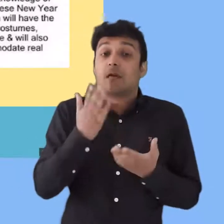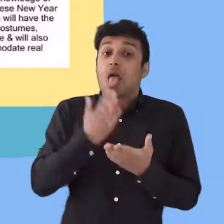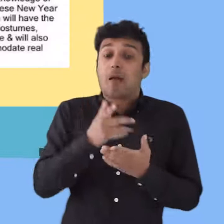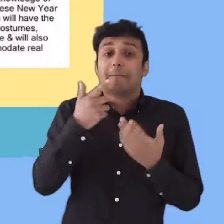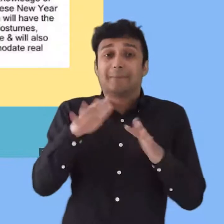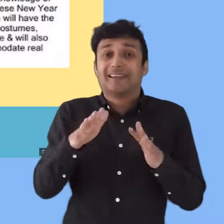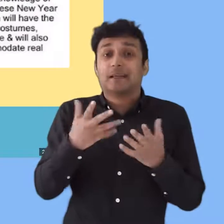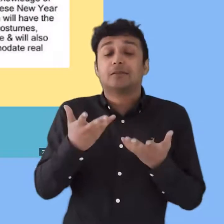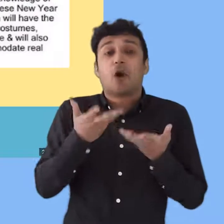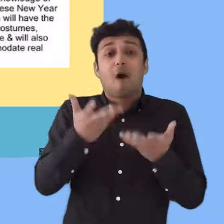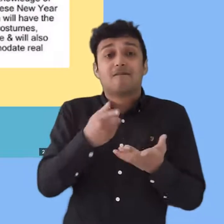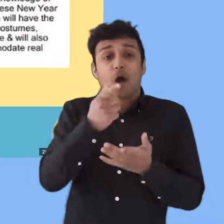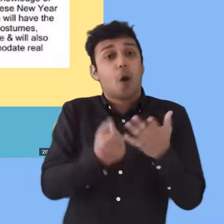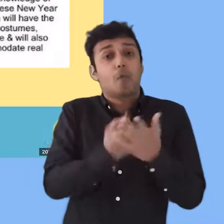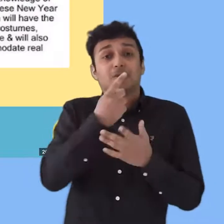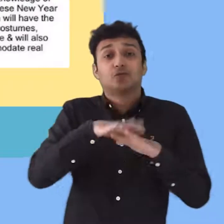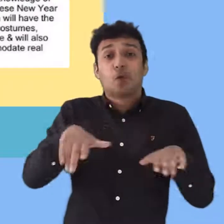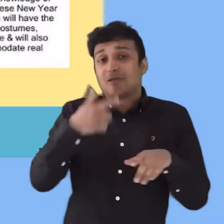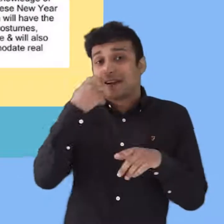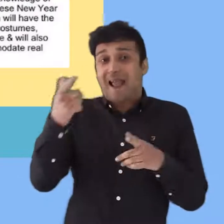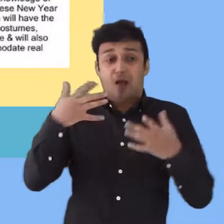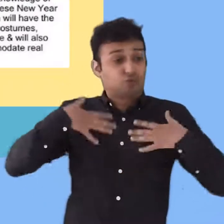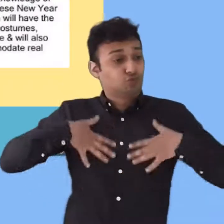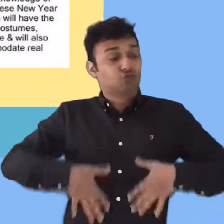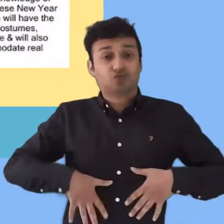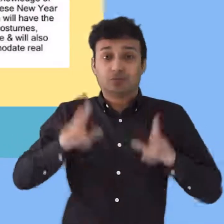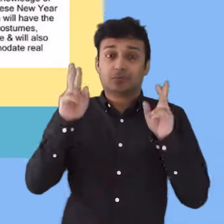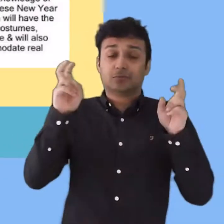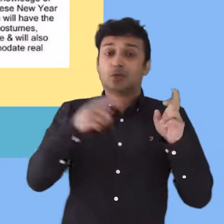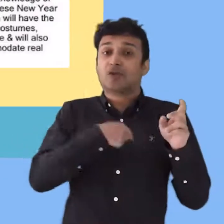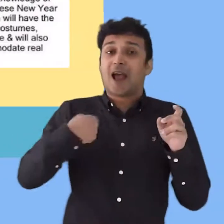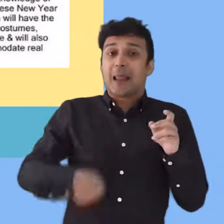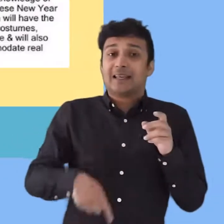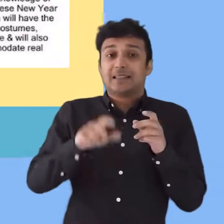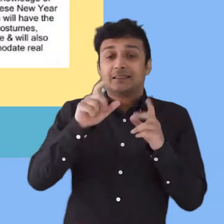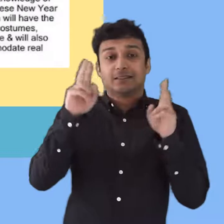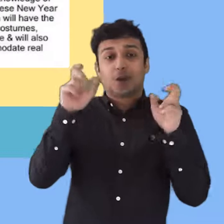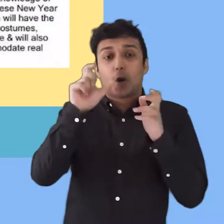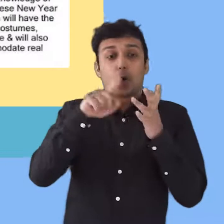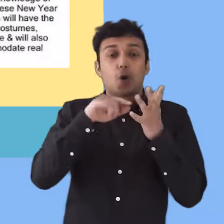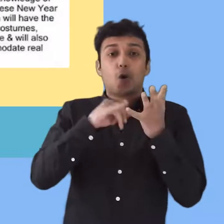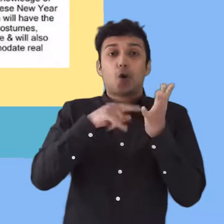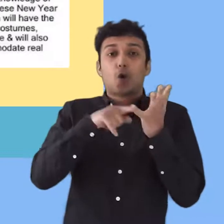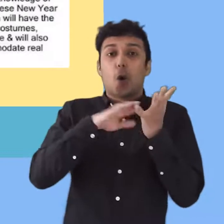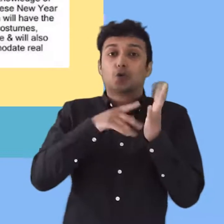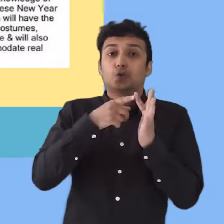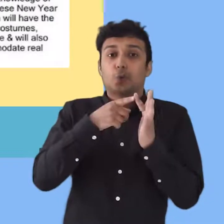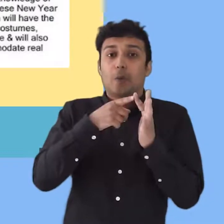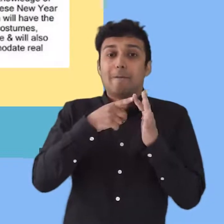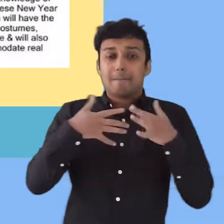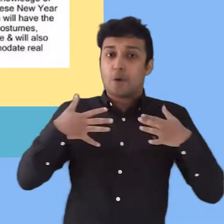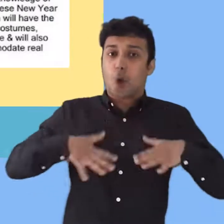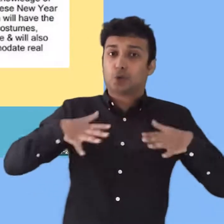to dress in traditional Chinese costumes. Do you see anything wrong with Chinese costumes?